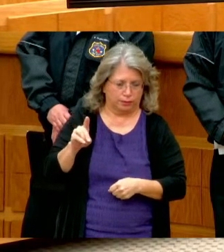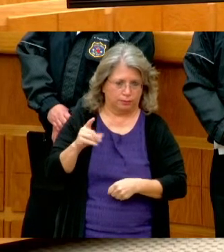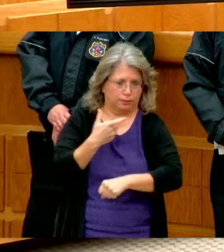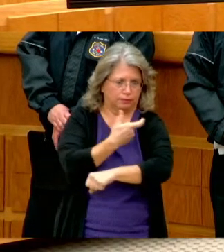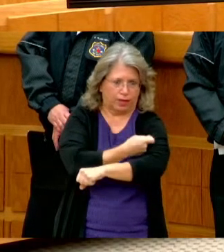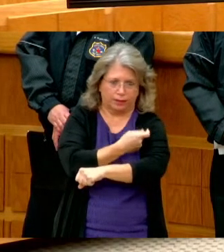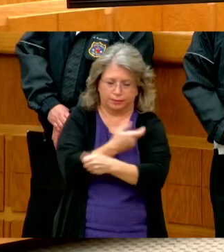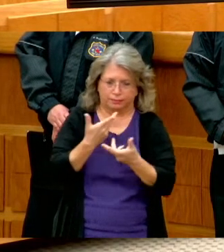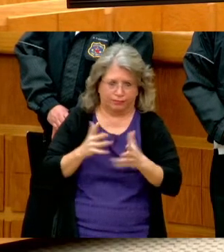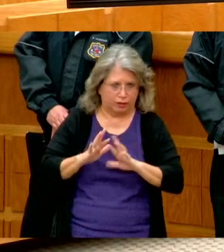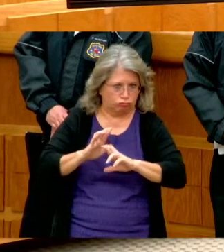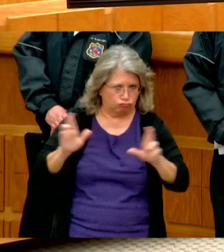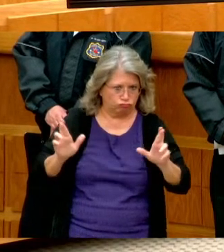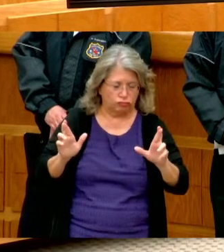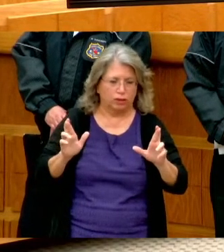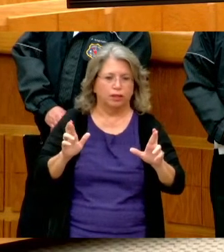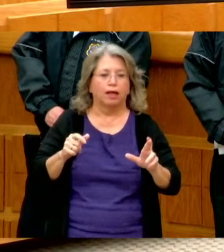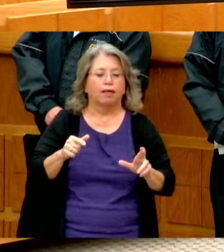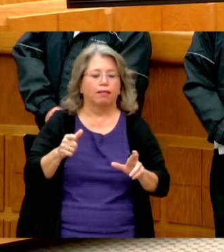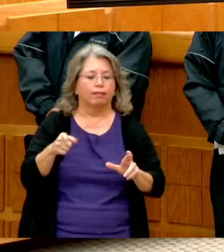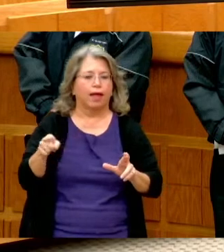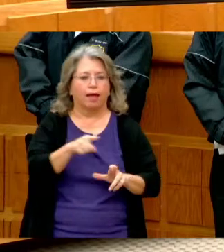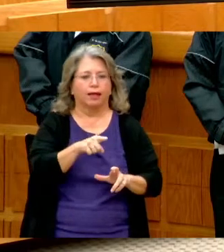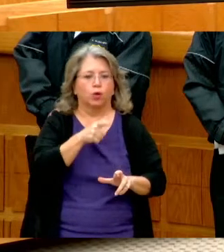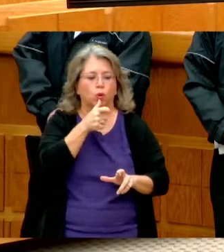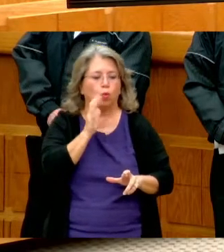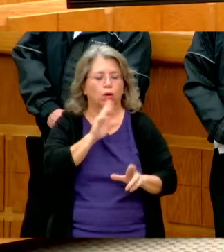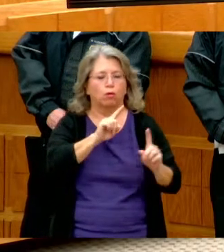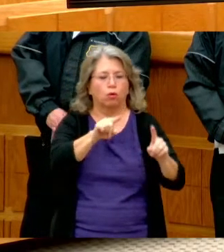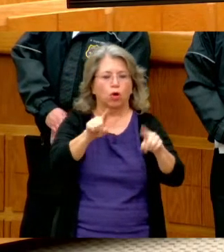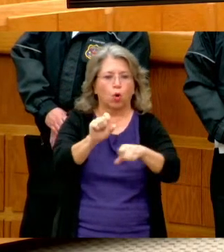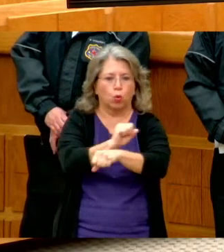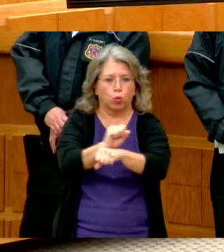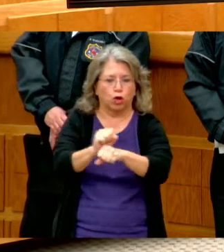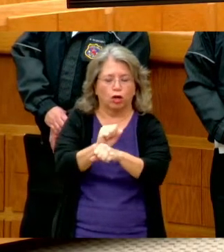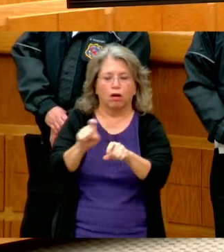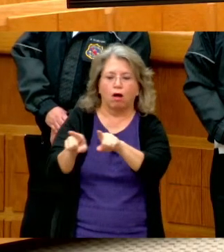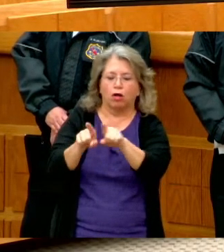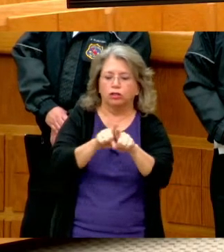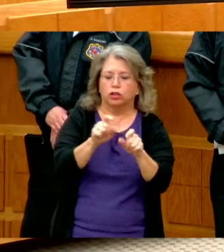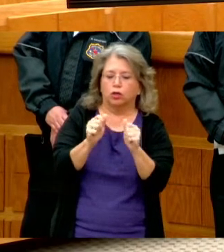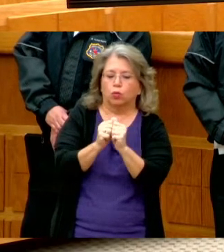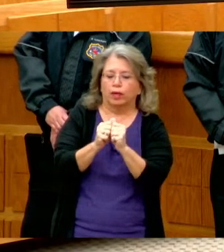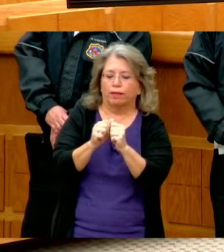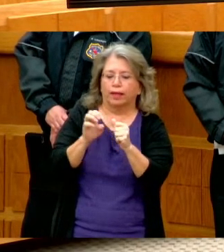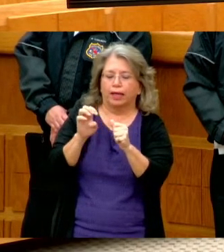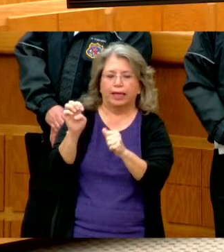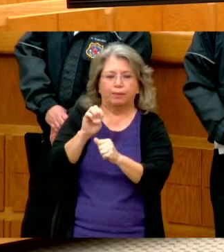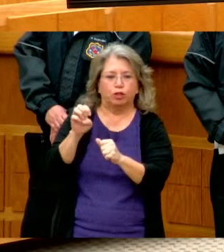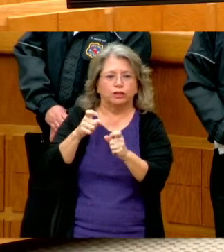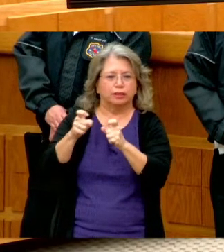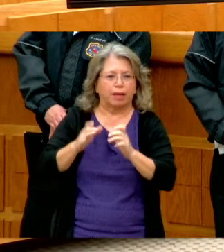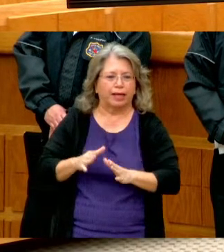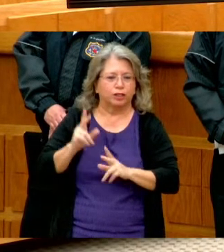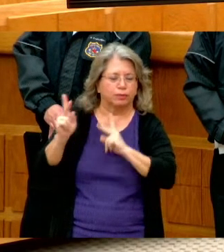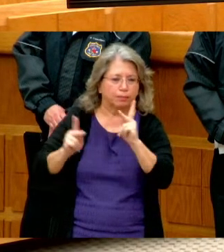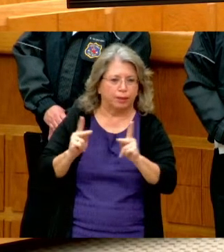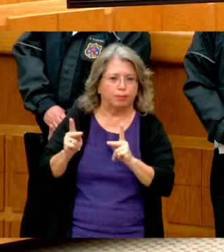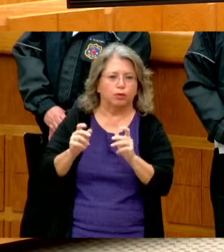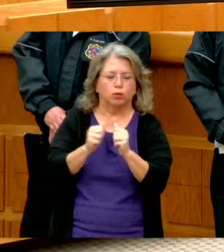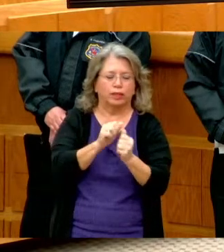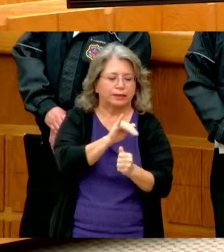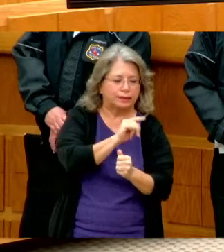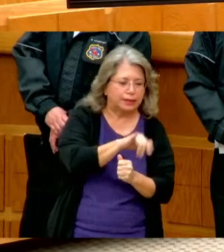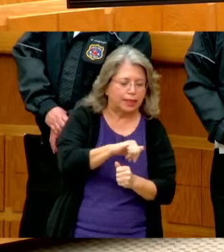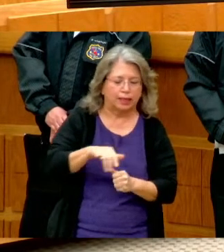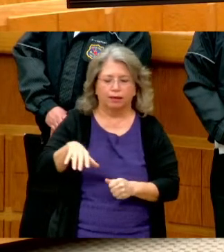will be working at the fairgrounds, along with emergency management folks from the city and the county, and we'll go into all our partners, and they